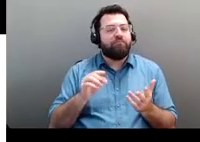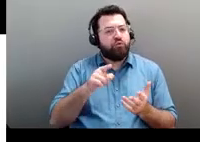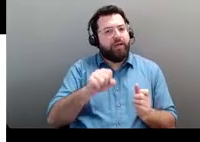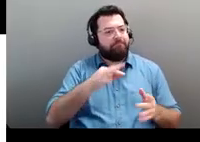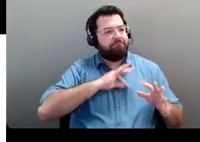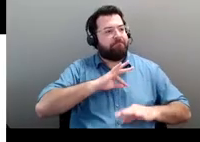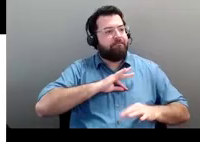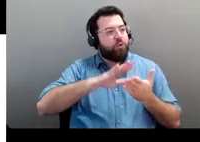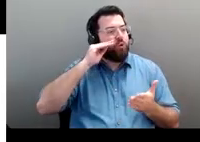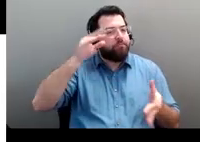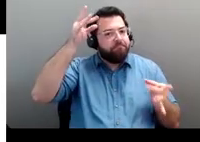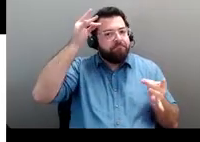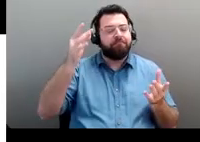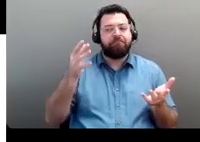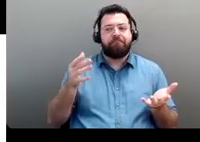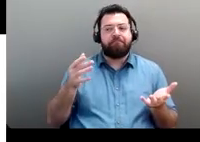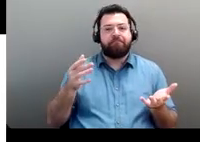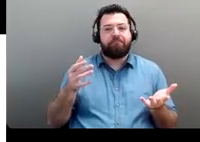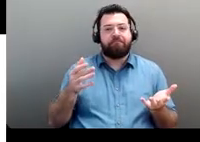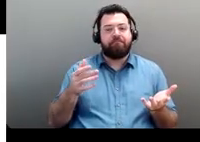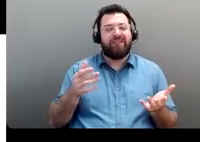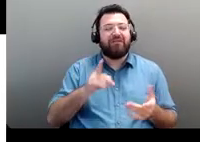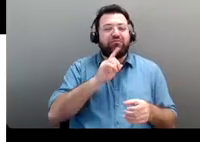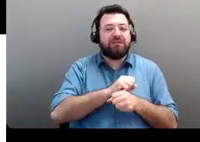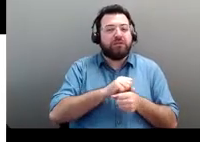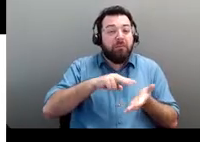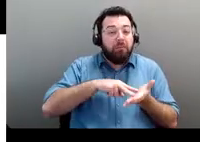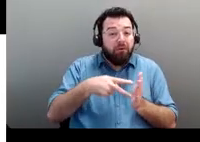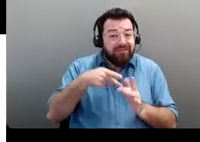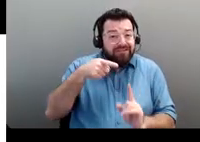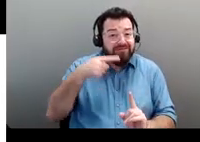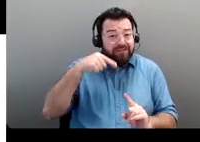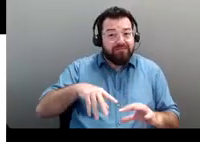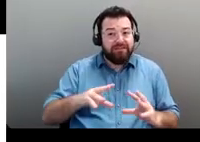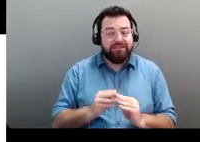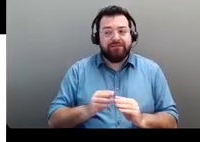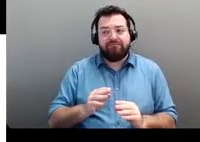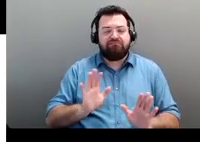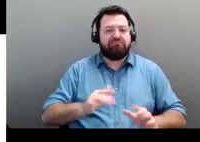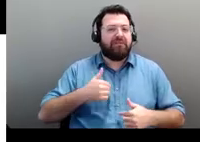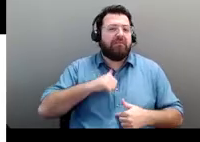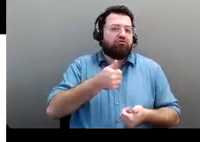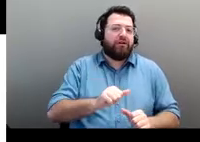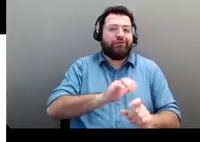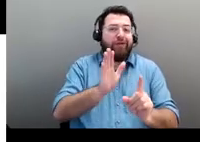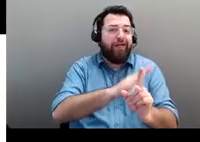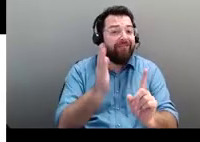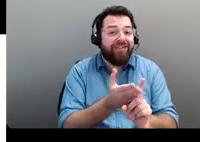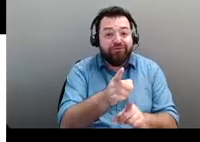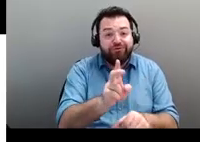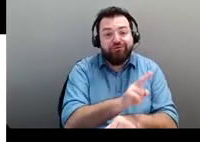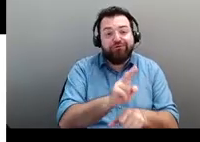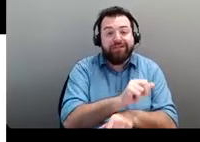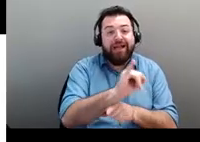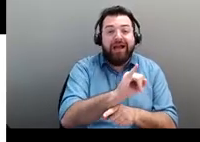that you find it affirming. The whole purpose of this session is not to convince you to use AI or to ban it